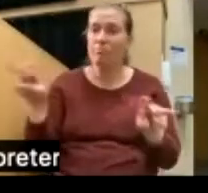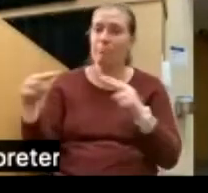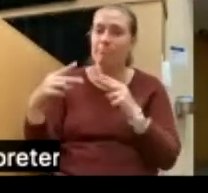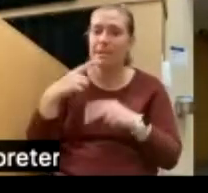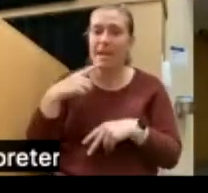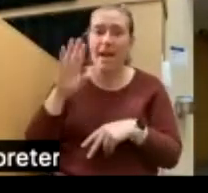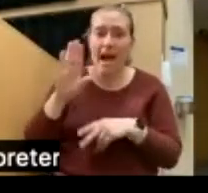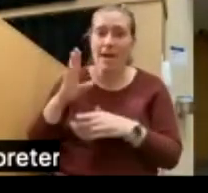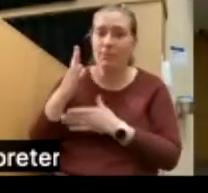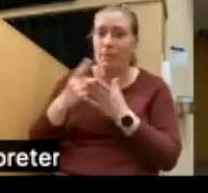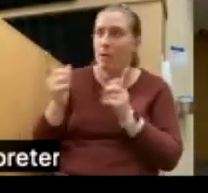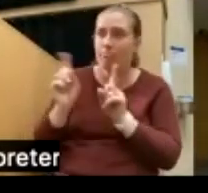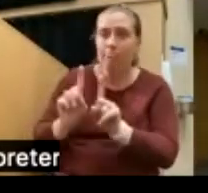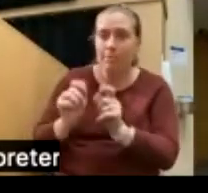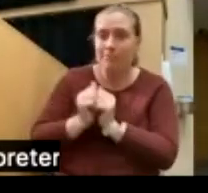day is going.